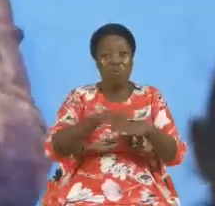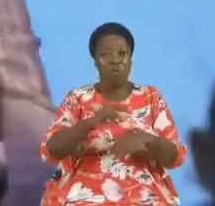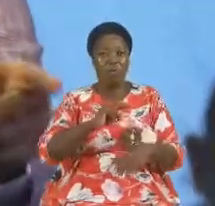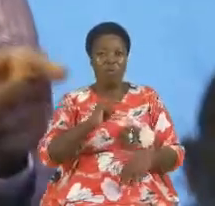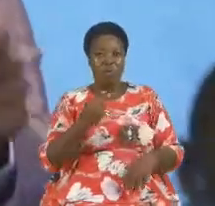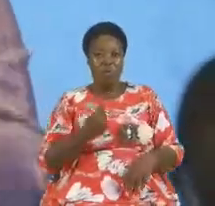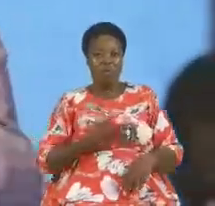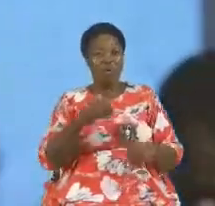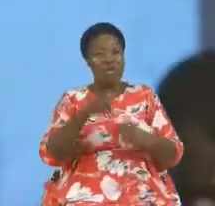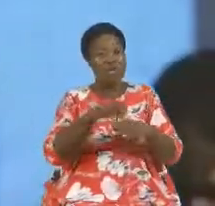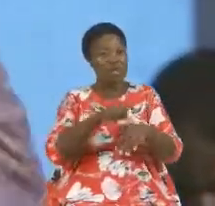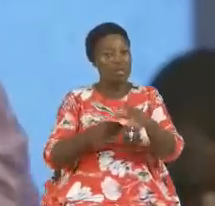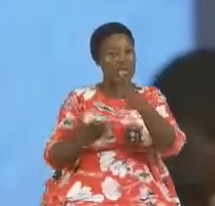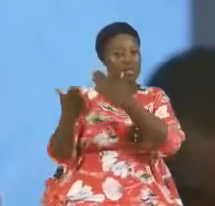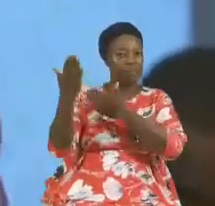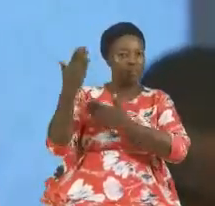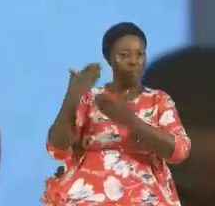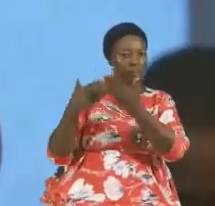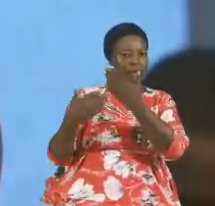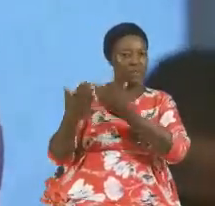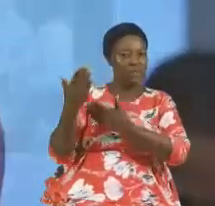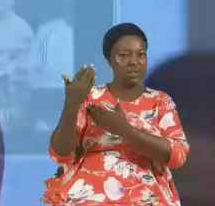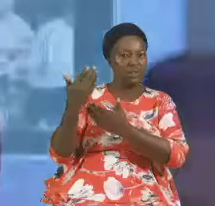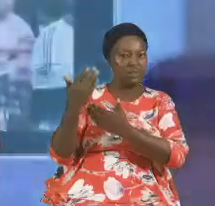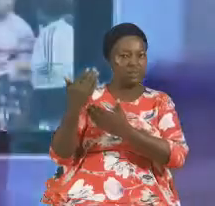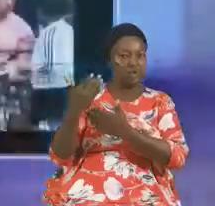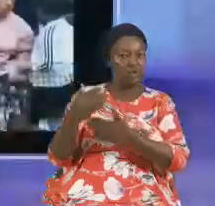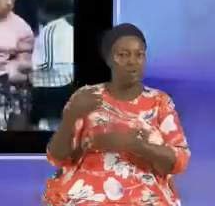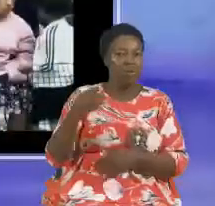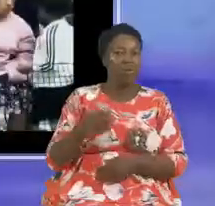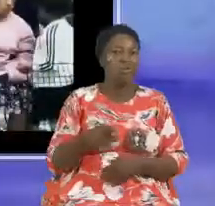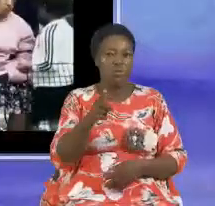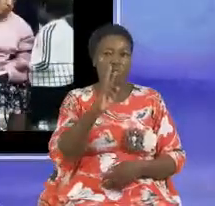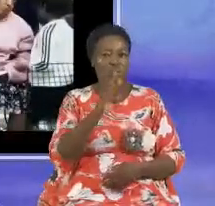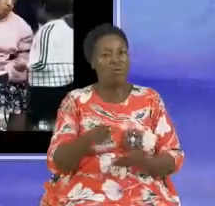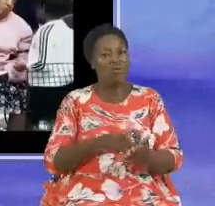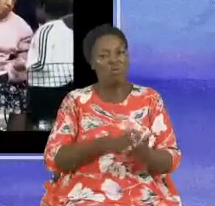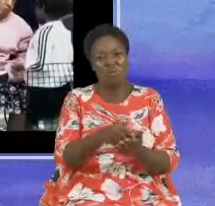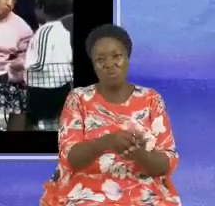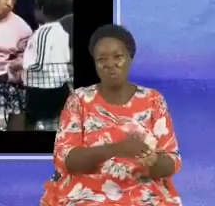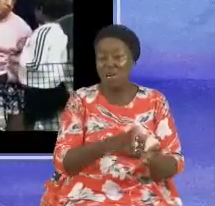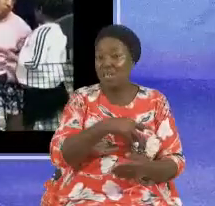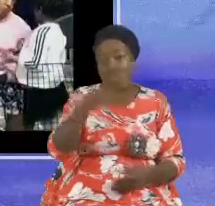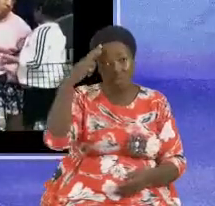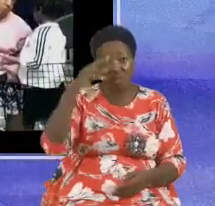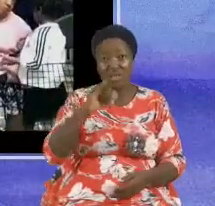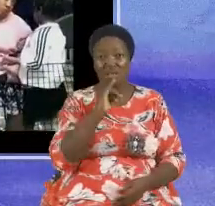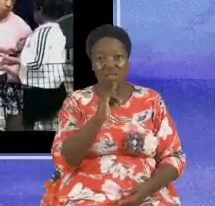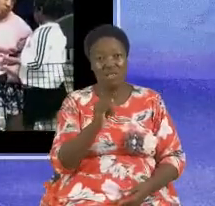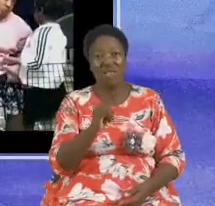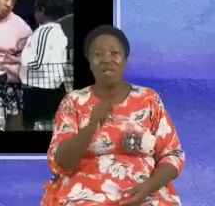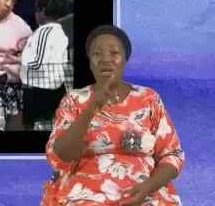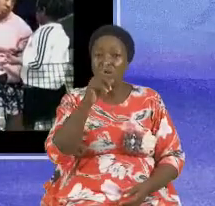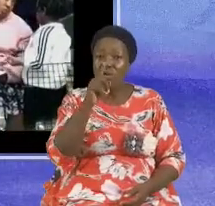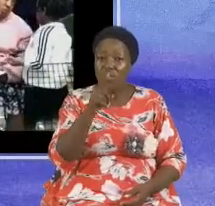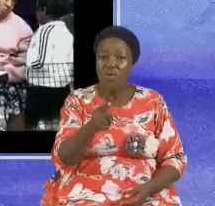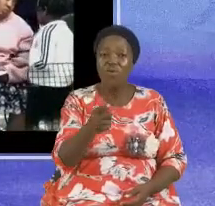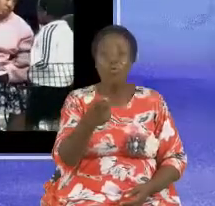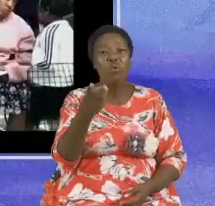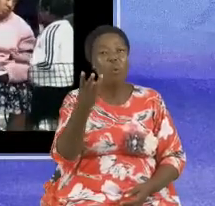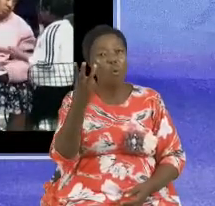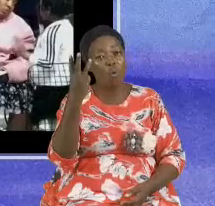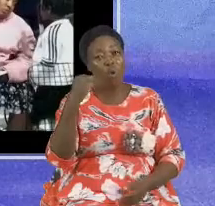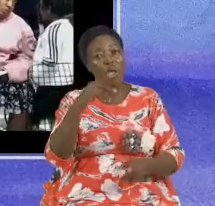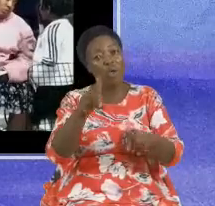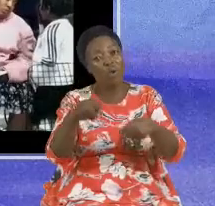does so easily beset us. In the past, you were weak, and